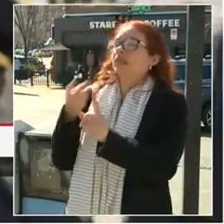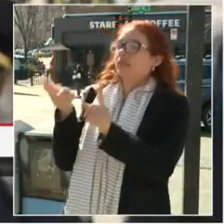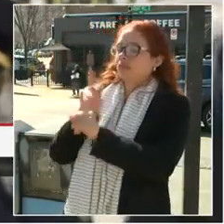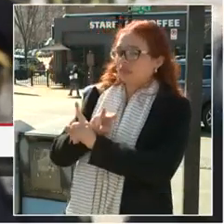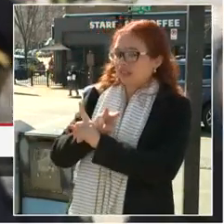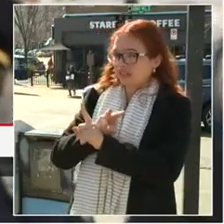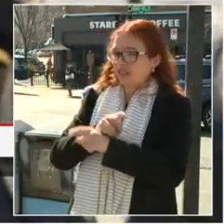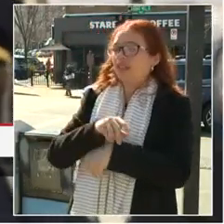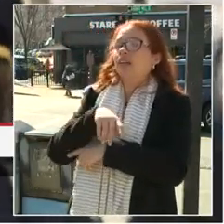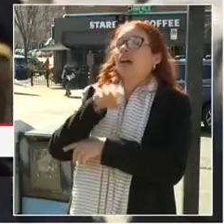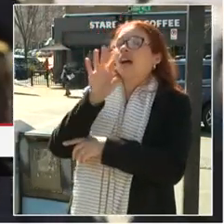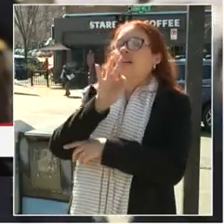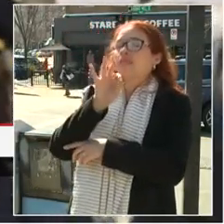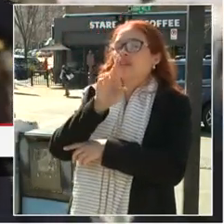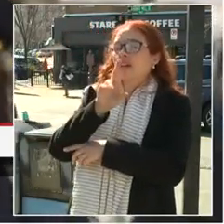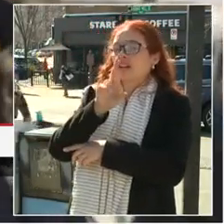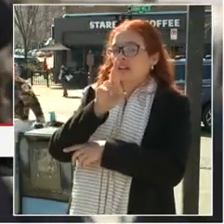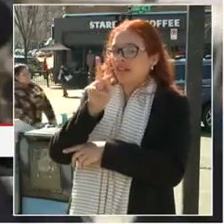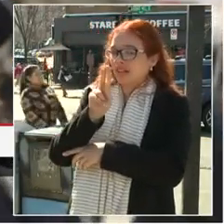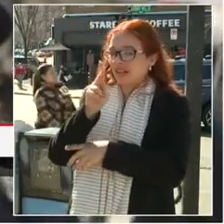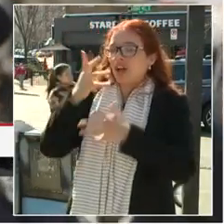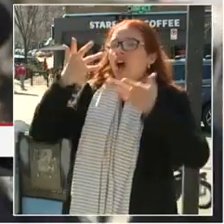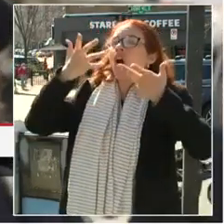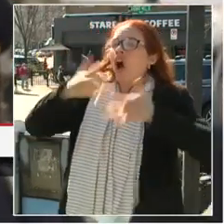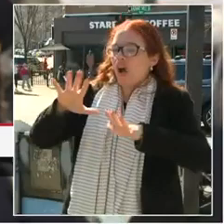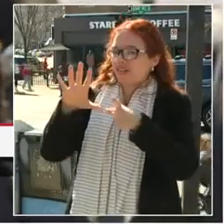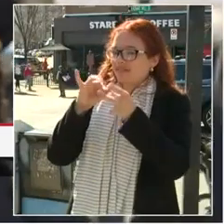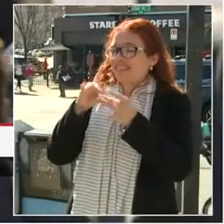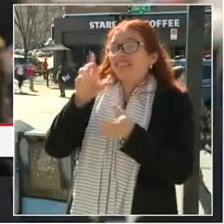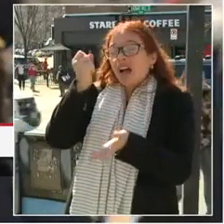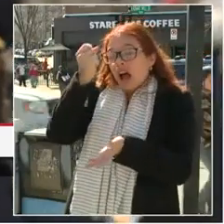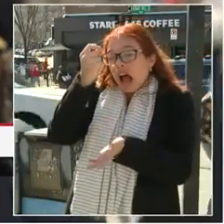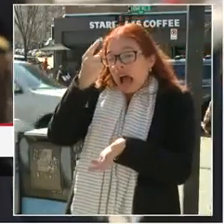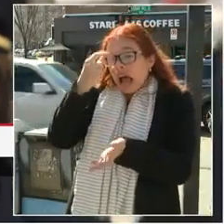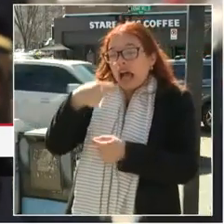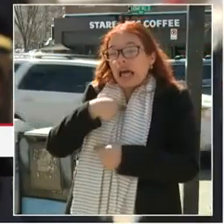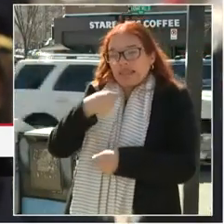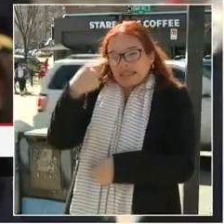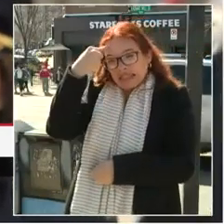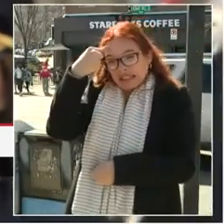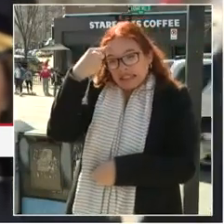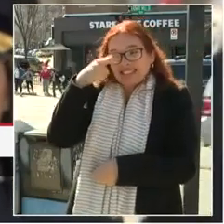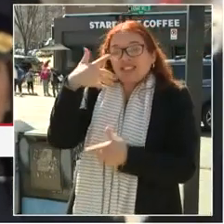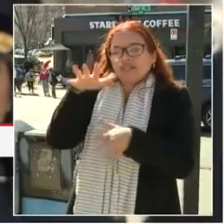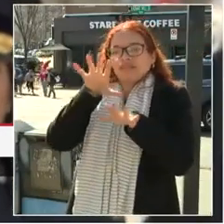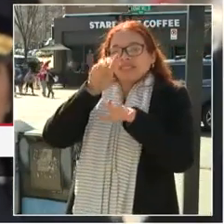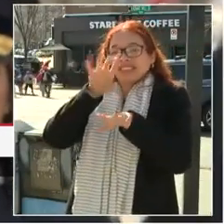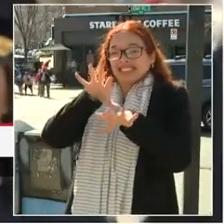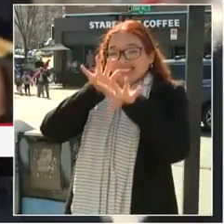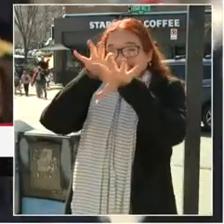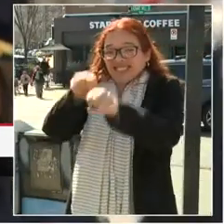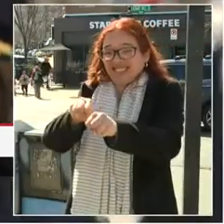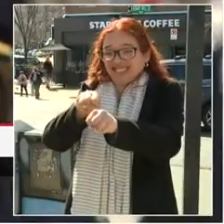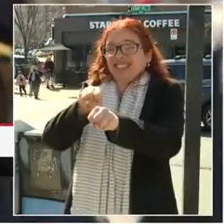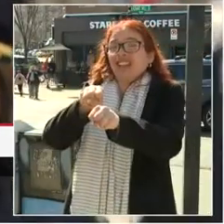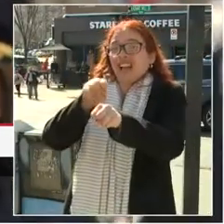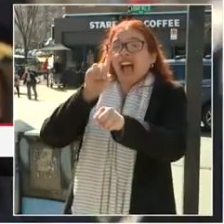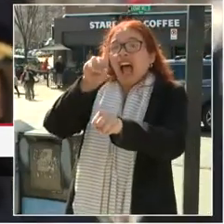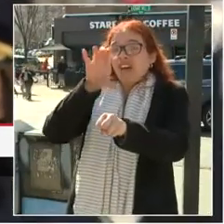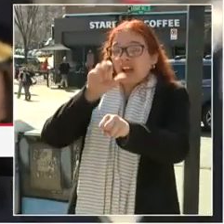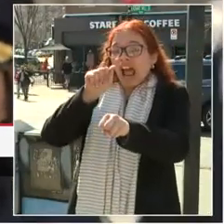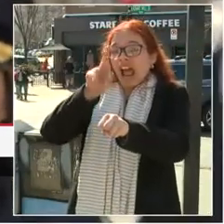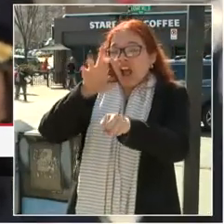I believe, first and foremost, that the district has to get control of over 100 acres of land in the District